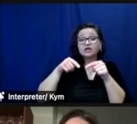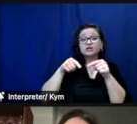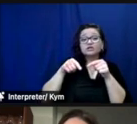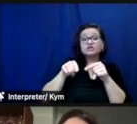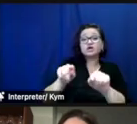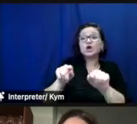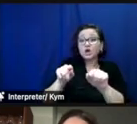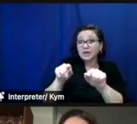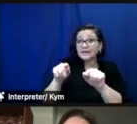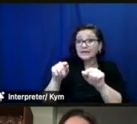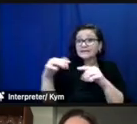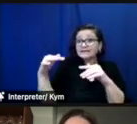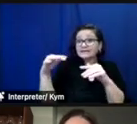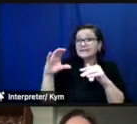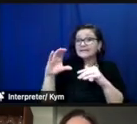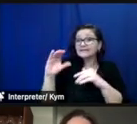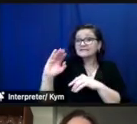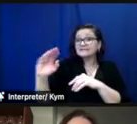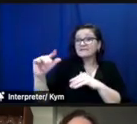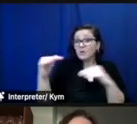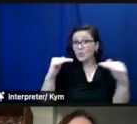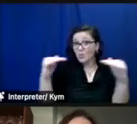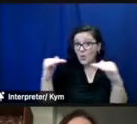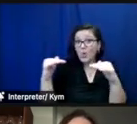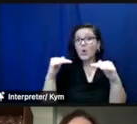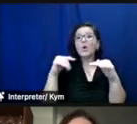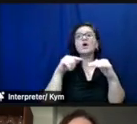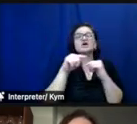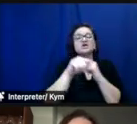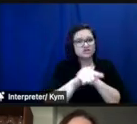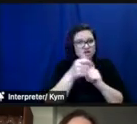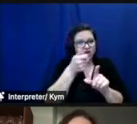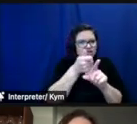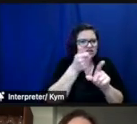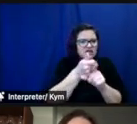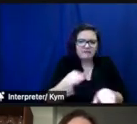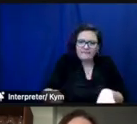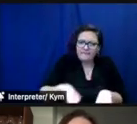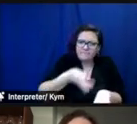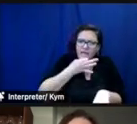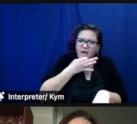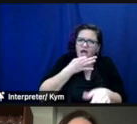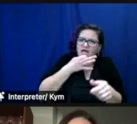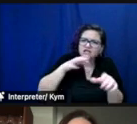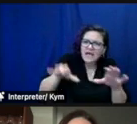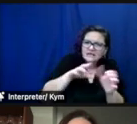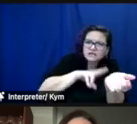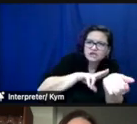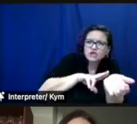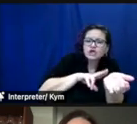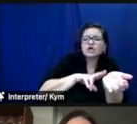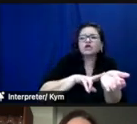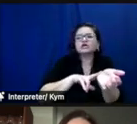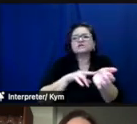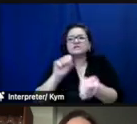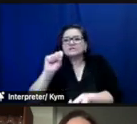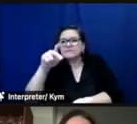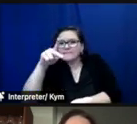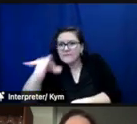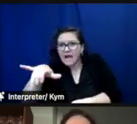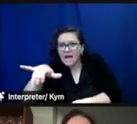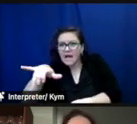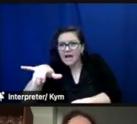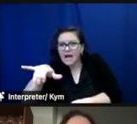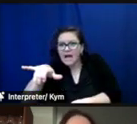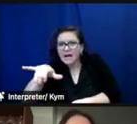Union Army, and she was a spy and a nurse. So she's a very talented woman and very, very brave. Was she in there? Who's the king? Right? And